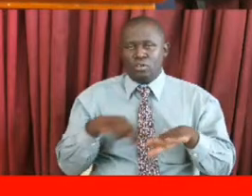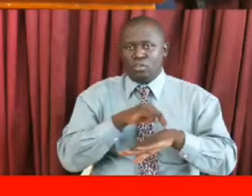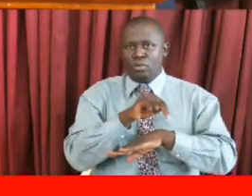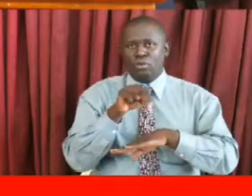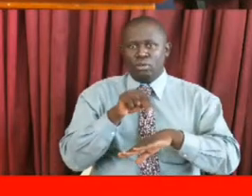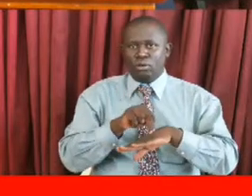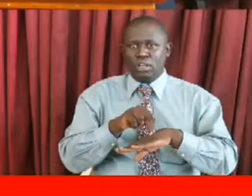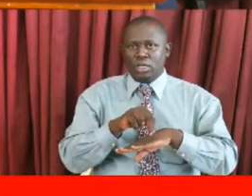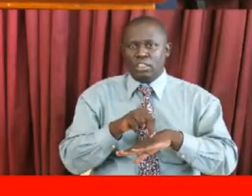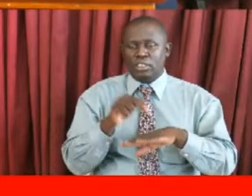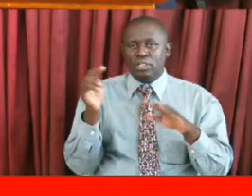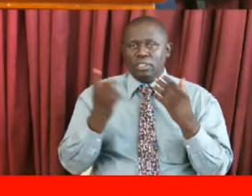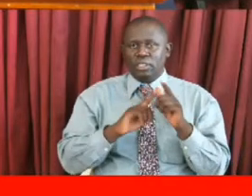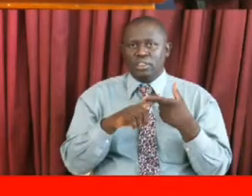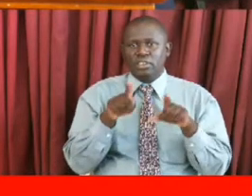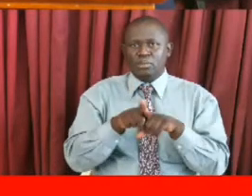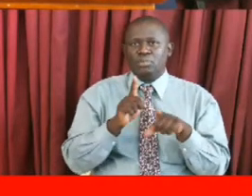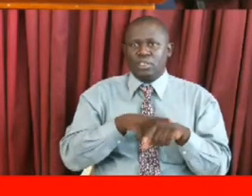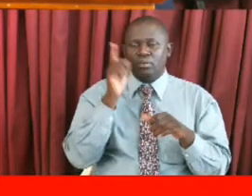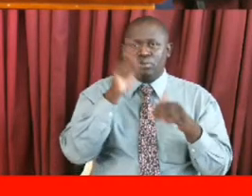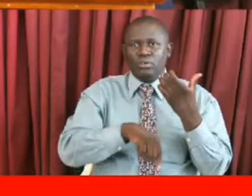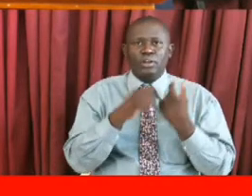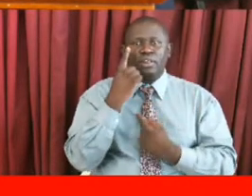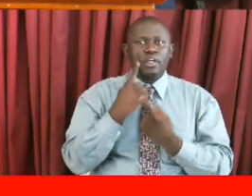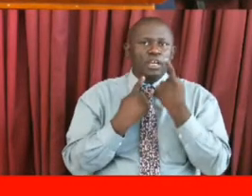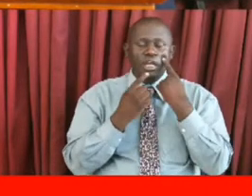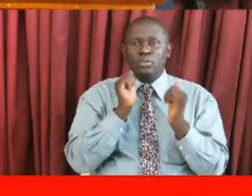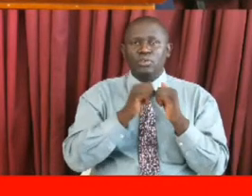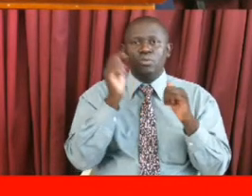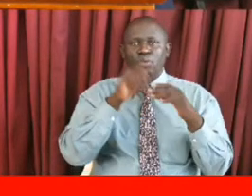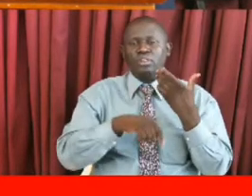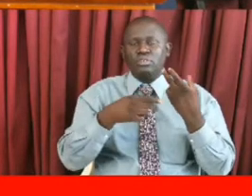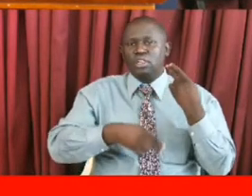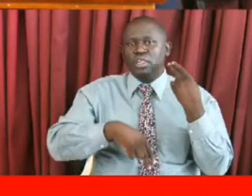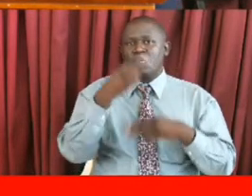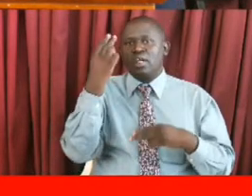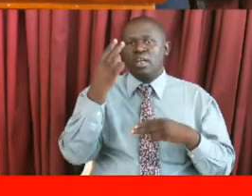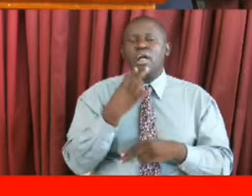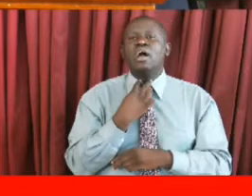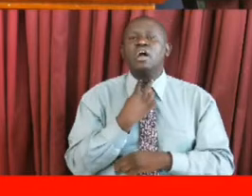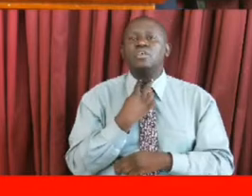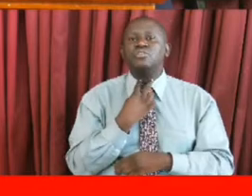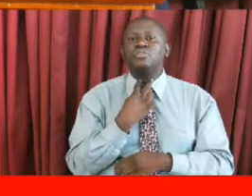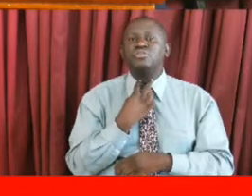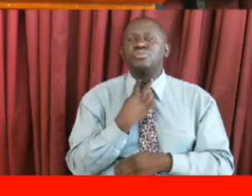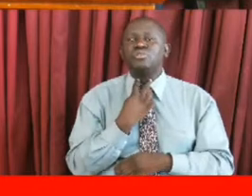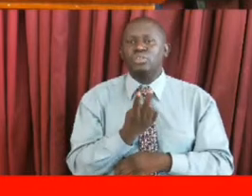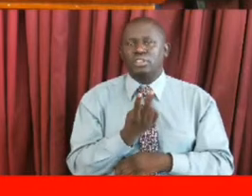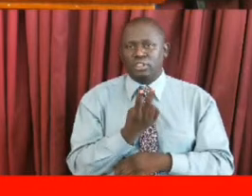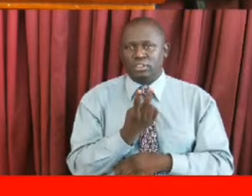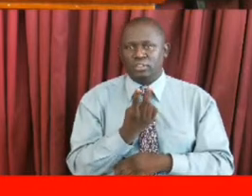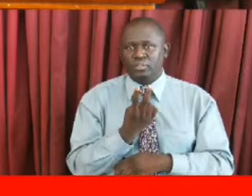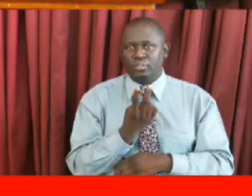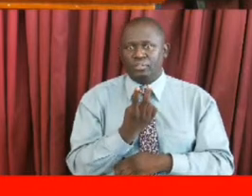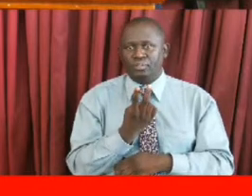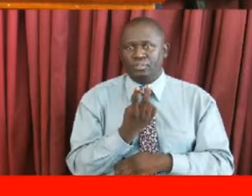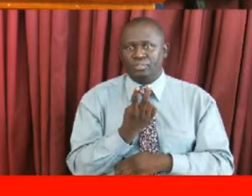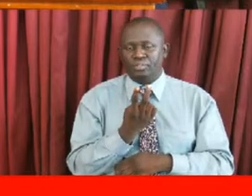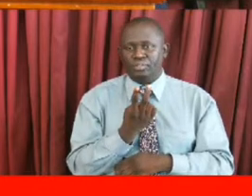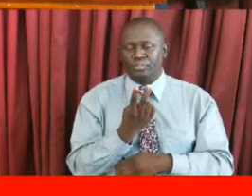and cried with a loud voice as when a lion Roth and when he had cried seven Thunders uttered their